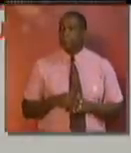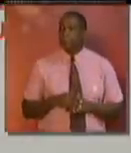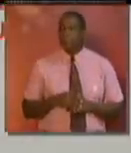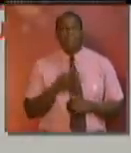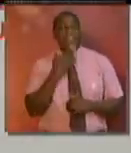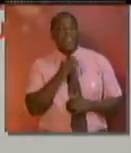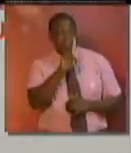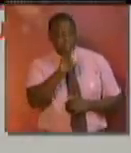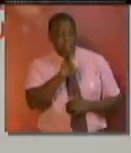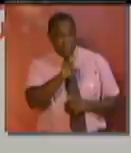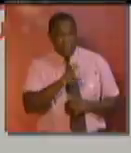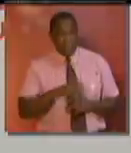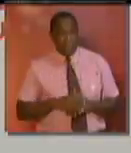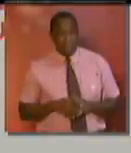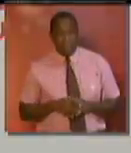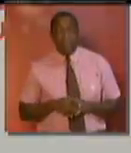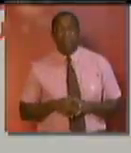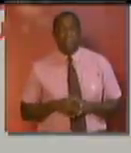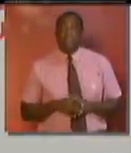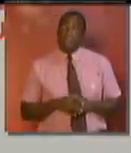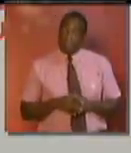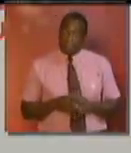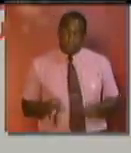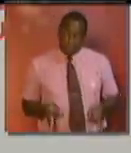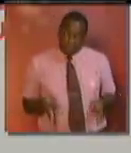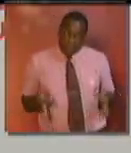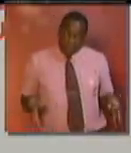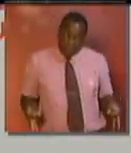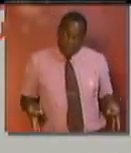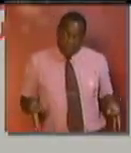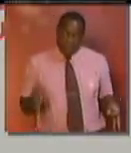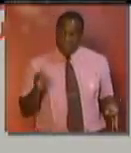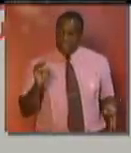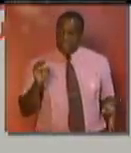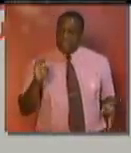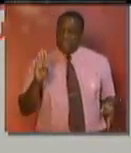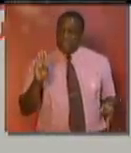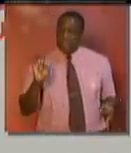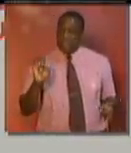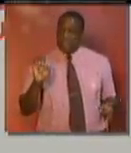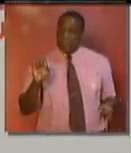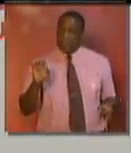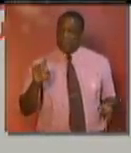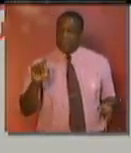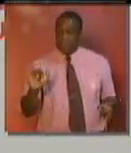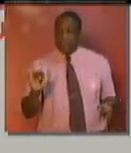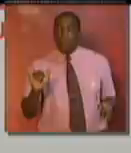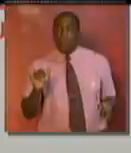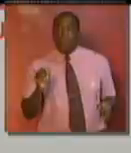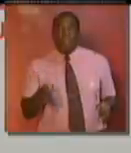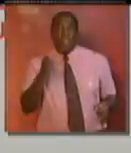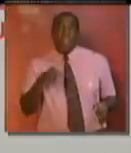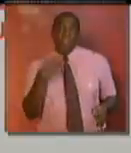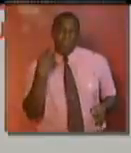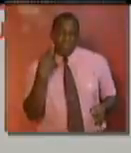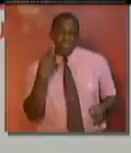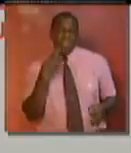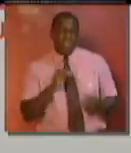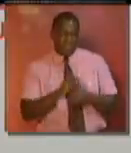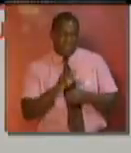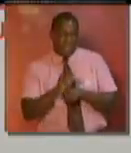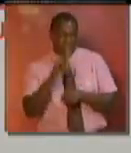questions. Now, obesity is known to be a risk factor for more severe illness in